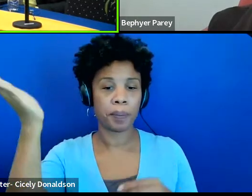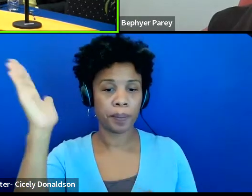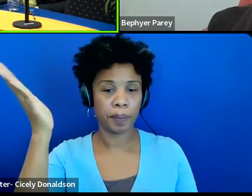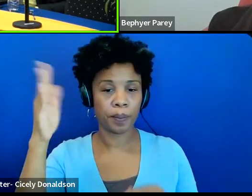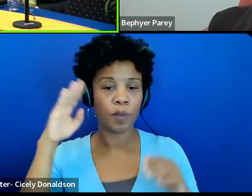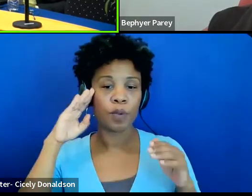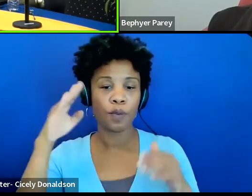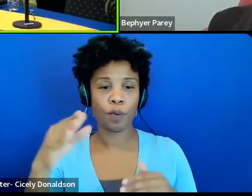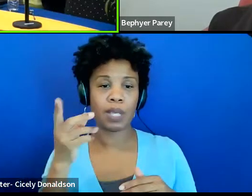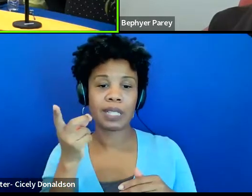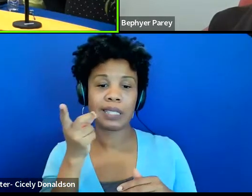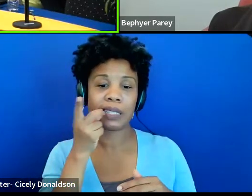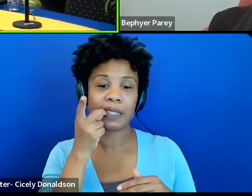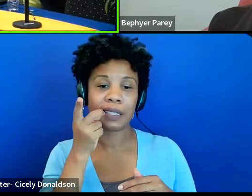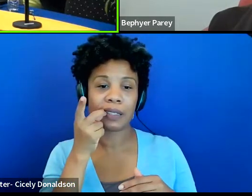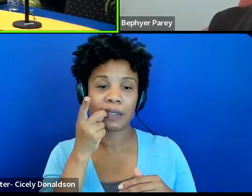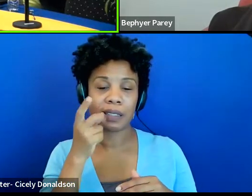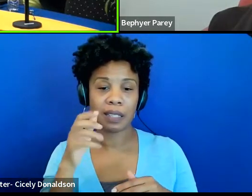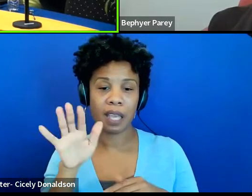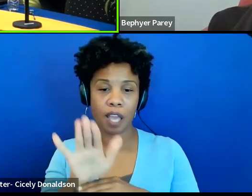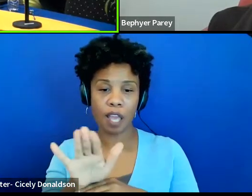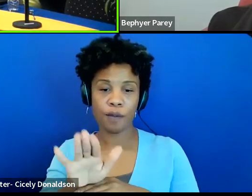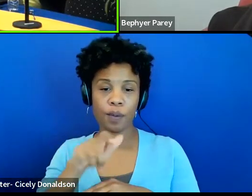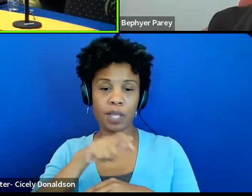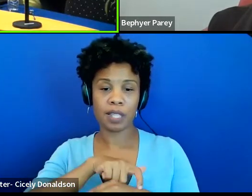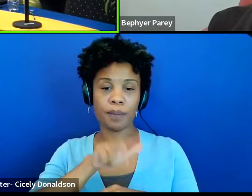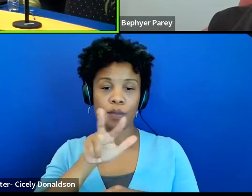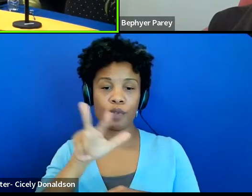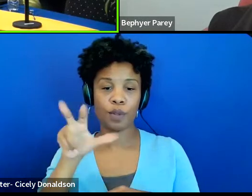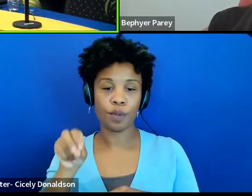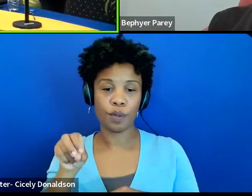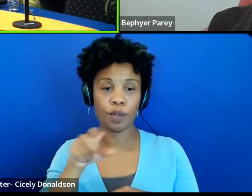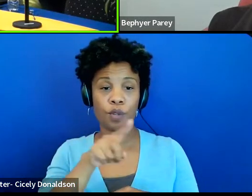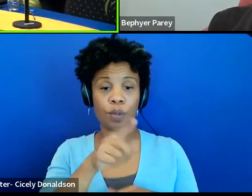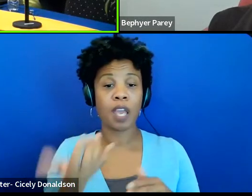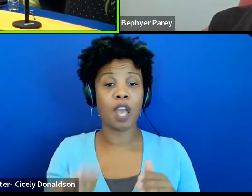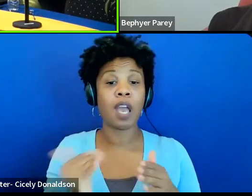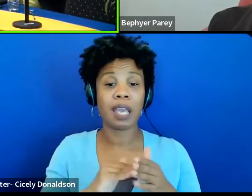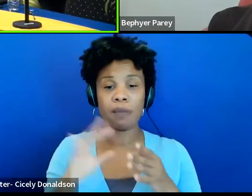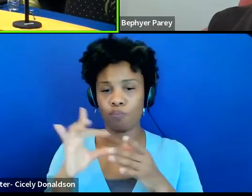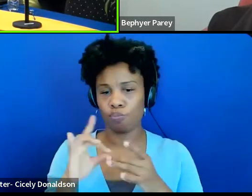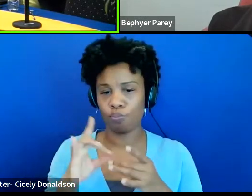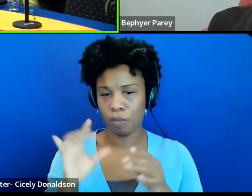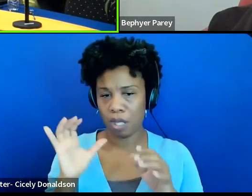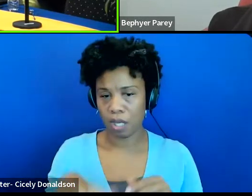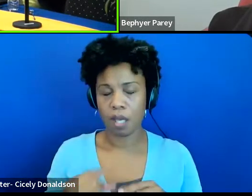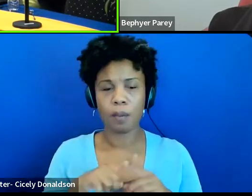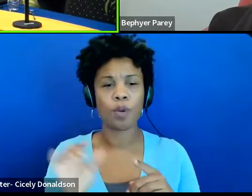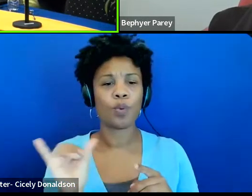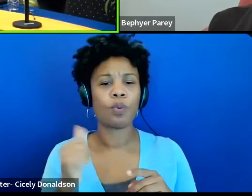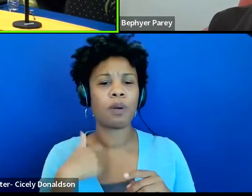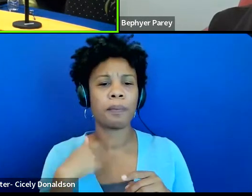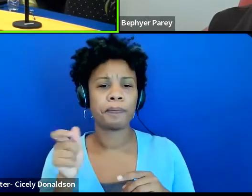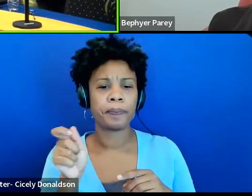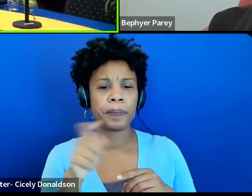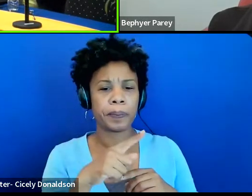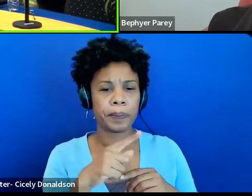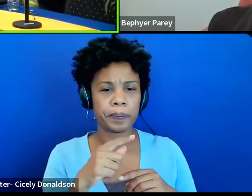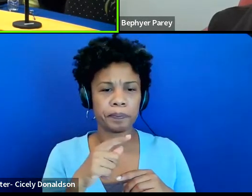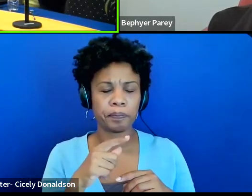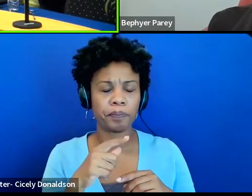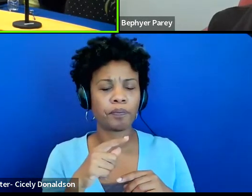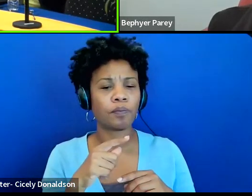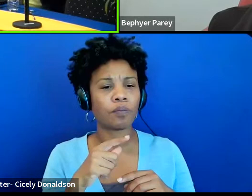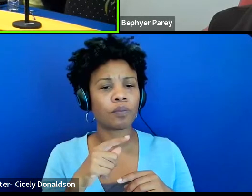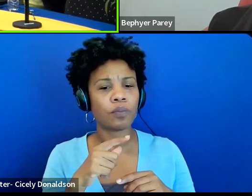that about 3:30 when you can raise this issue again. But I can also ask you, before we move on,